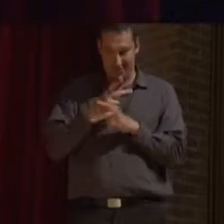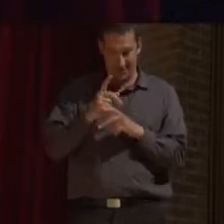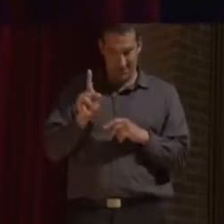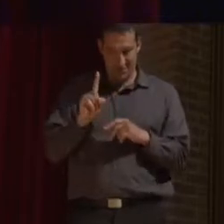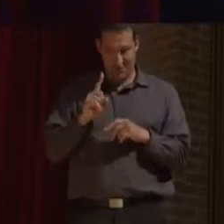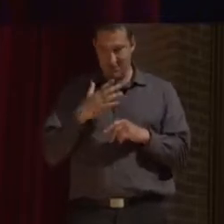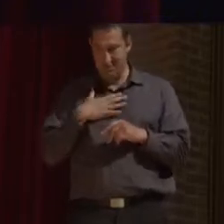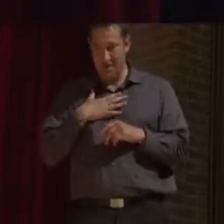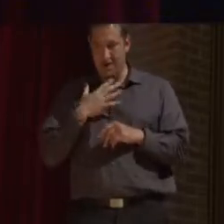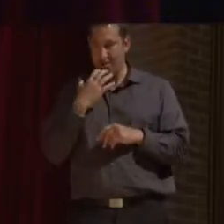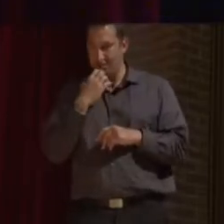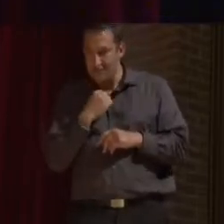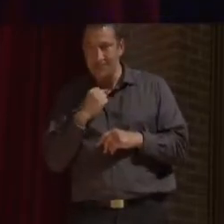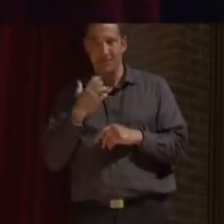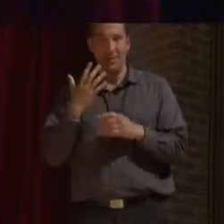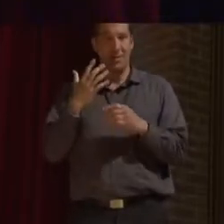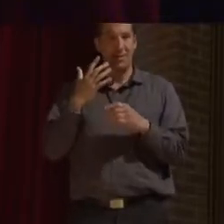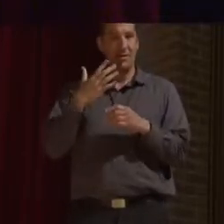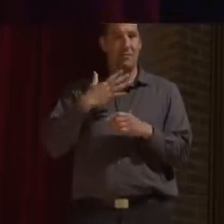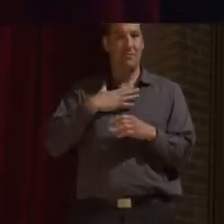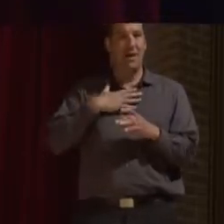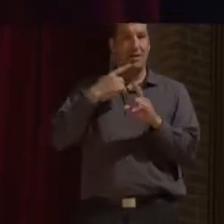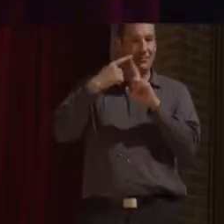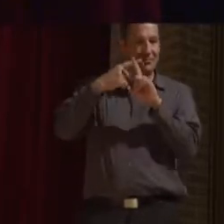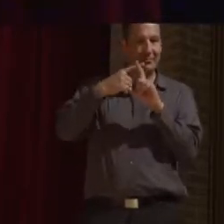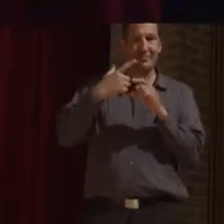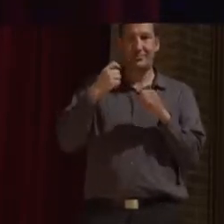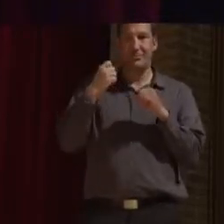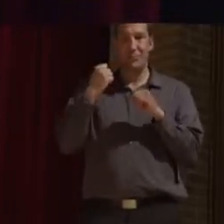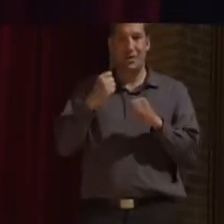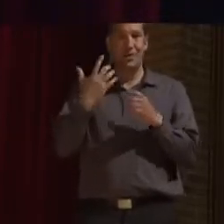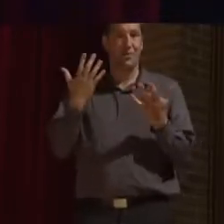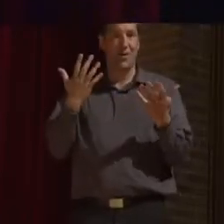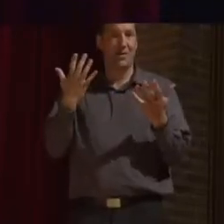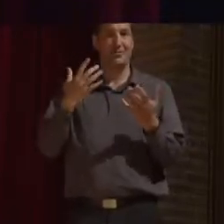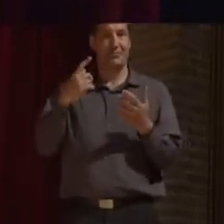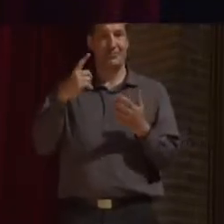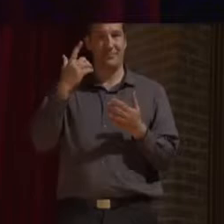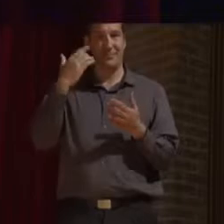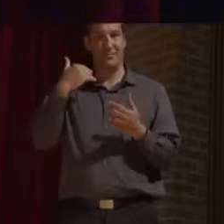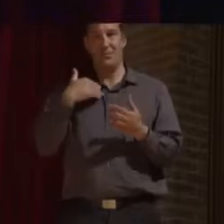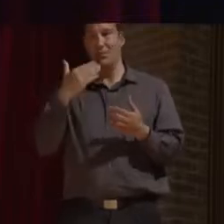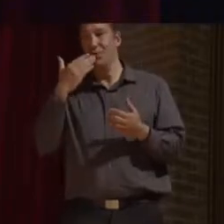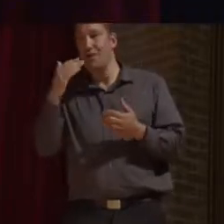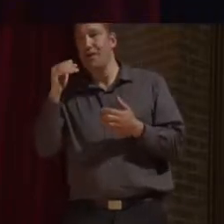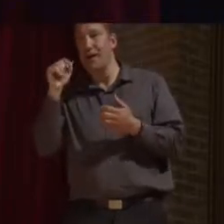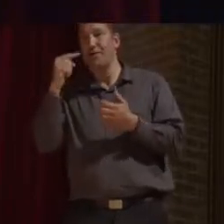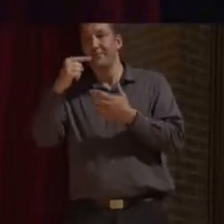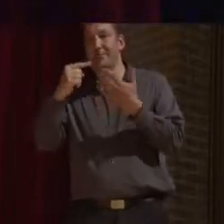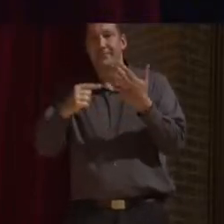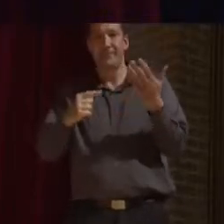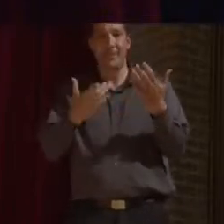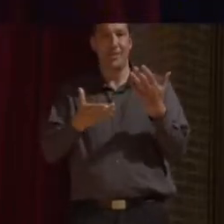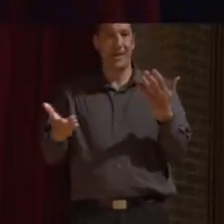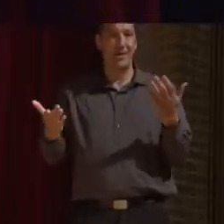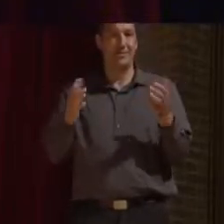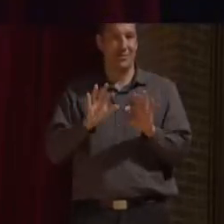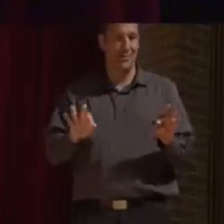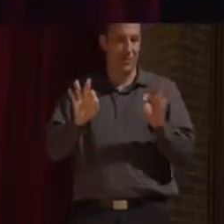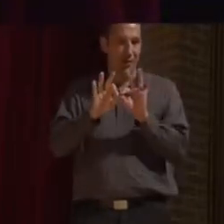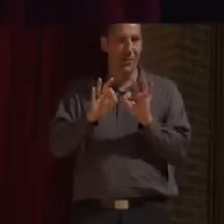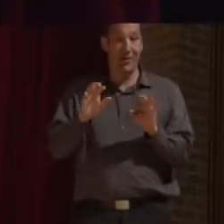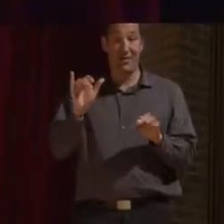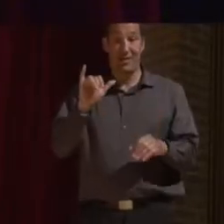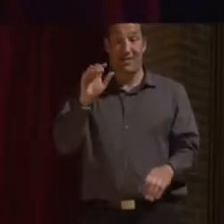your passion is, where your strengths are, and utilize those. I kind of reflect back to what Michaela said to us about,